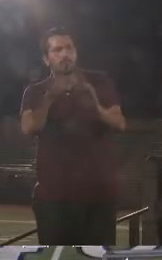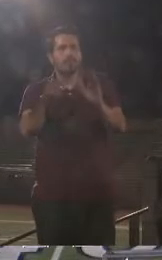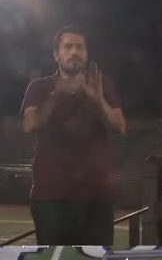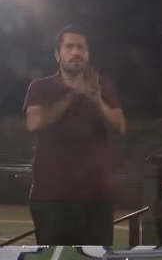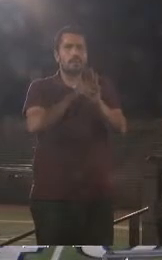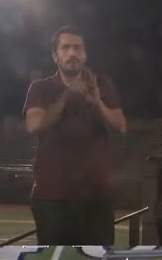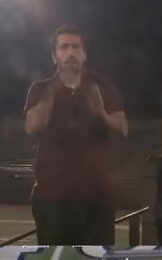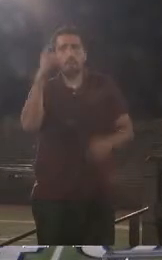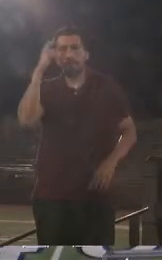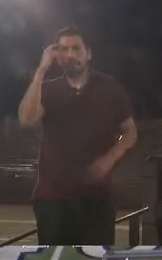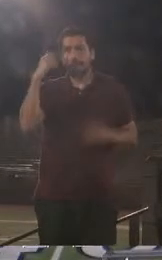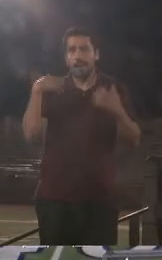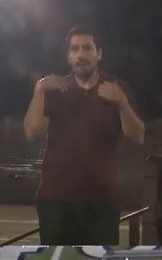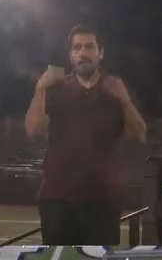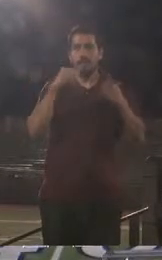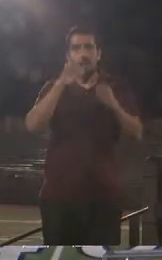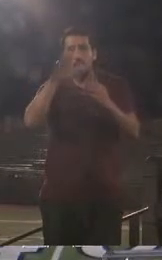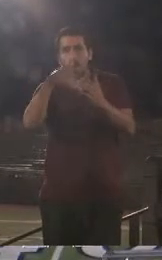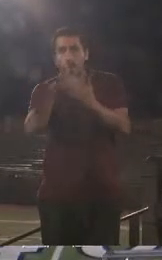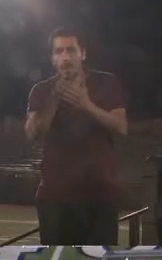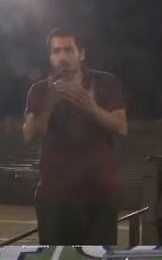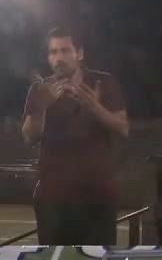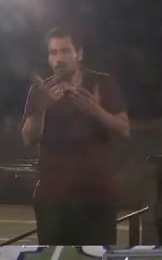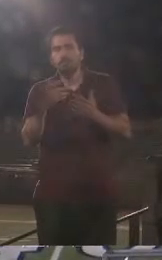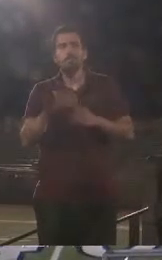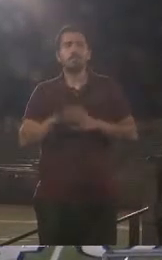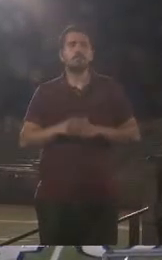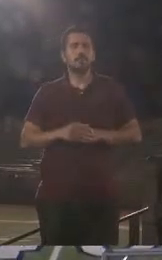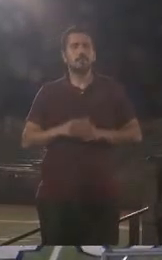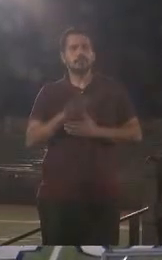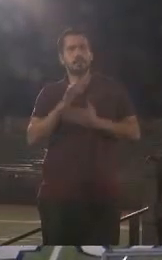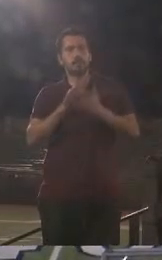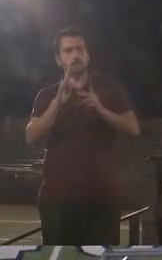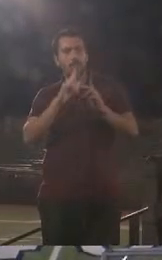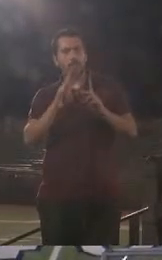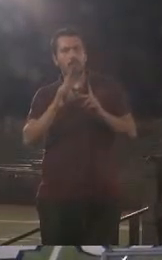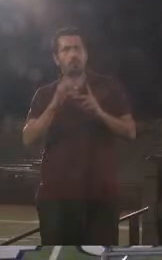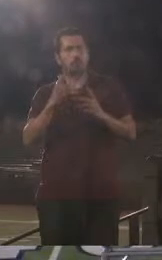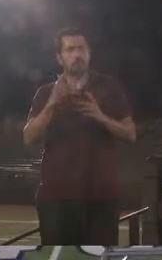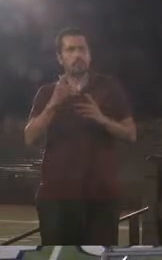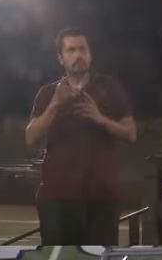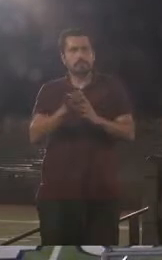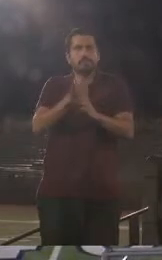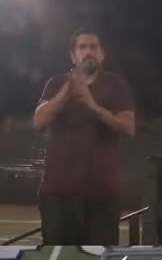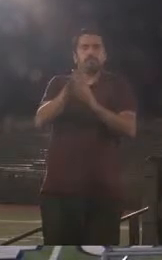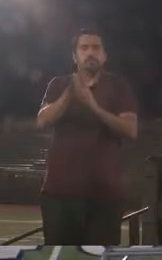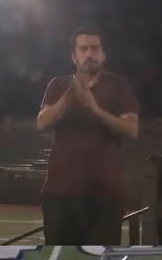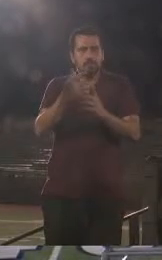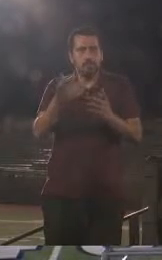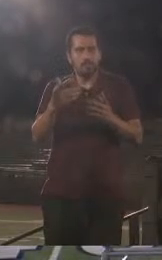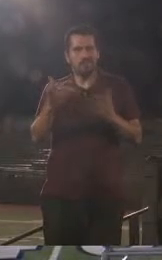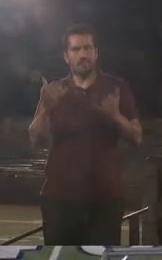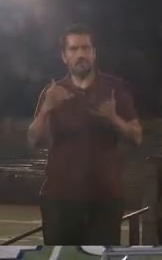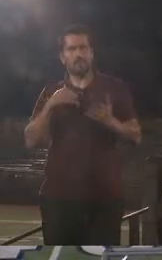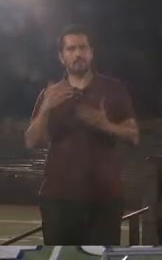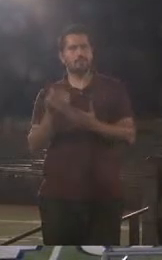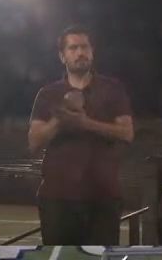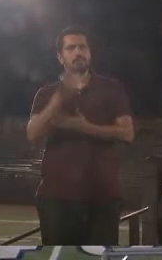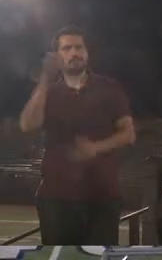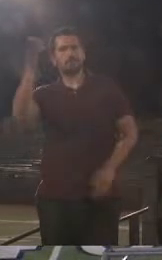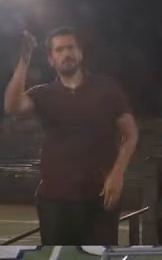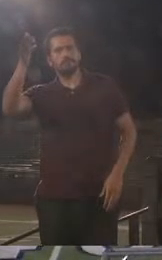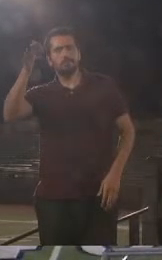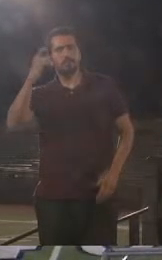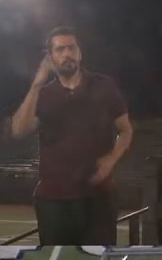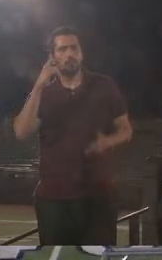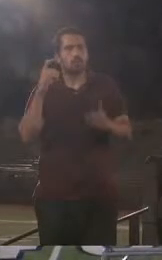health, not all of our mental health. And I just want to use this little window where I have with you to just recognize